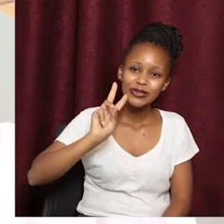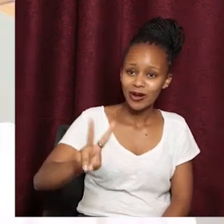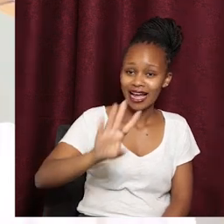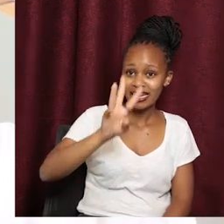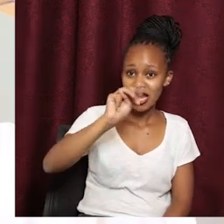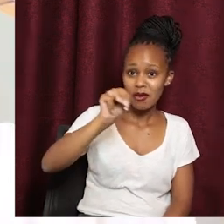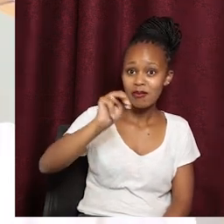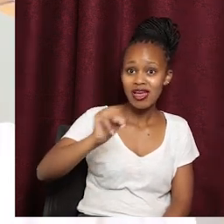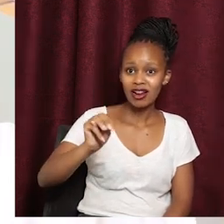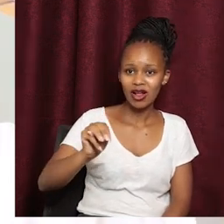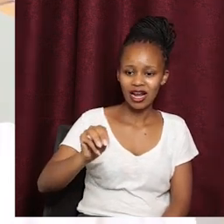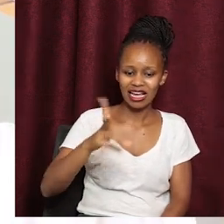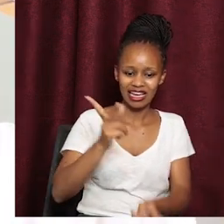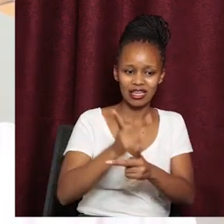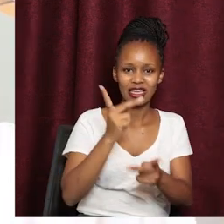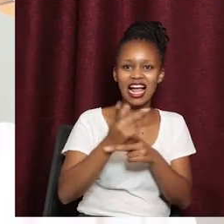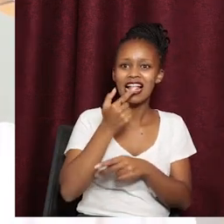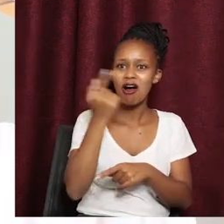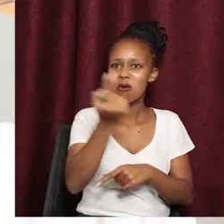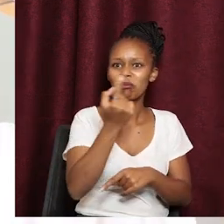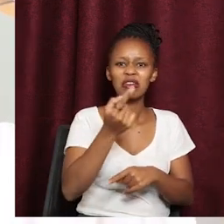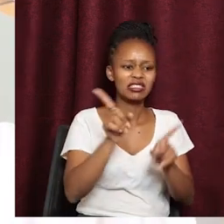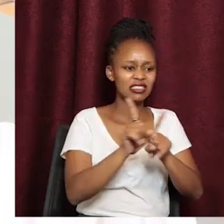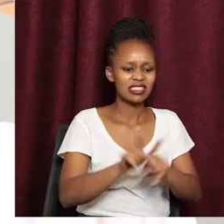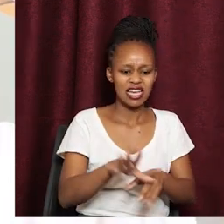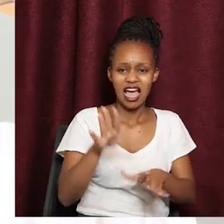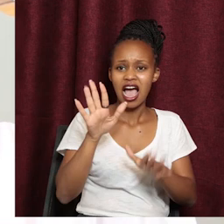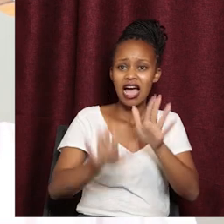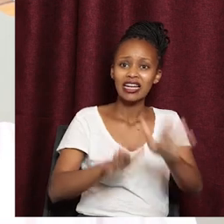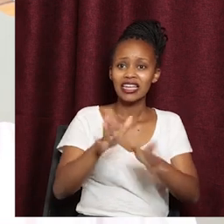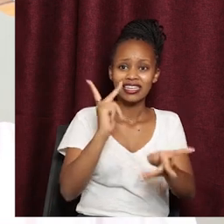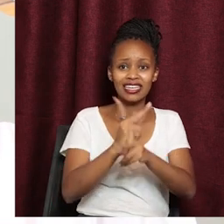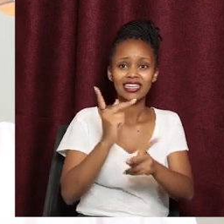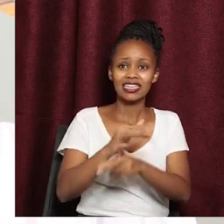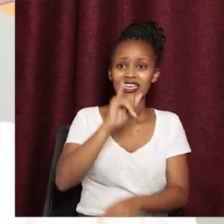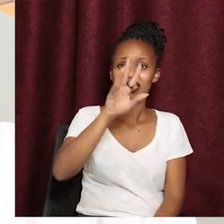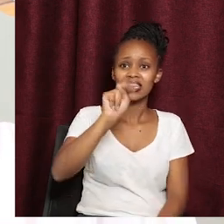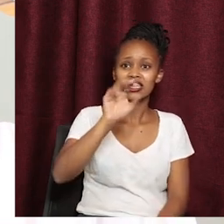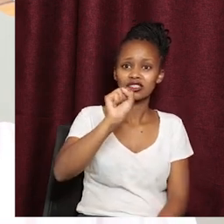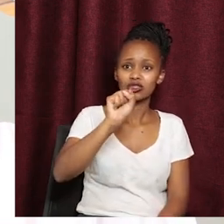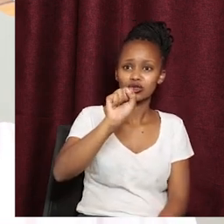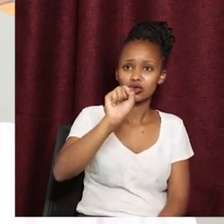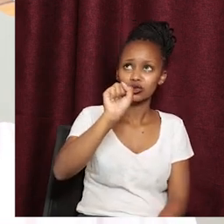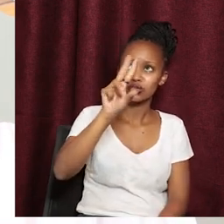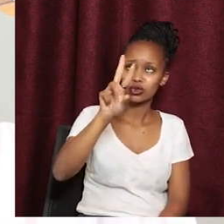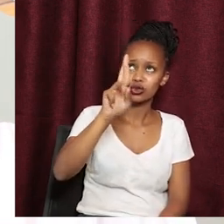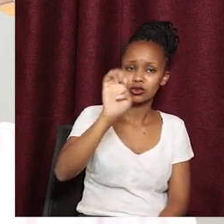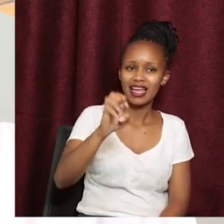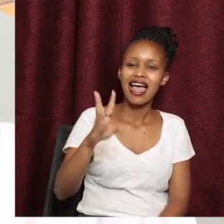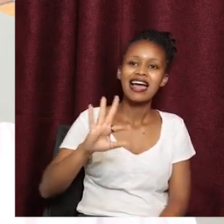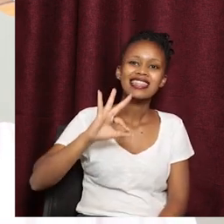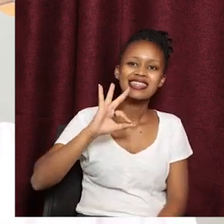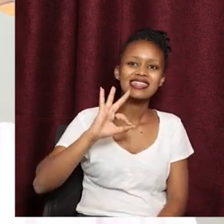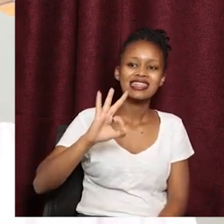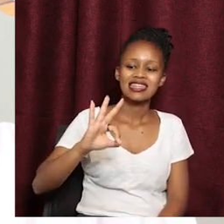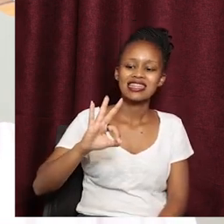There is somebody who has insured her legs to a tune of 316